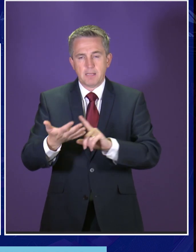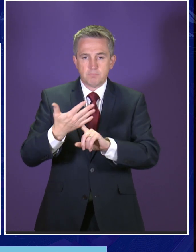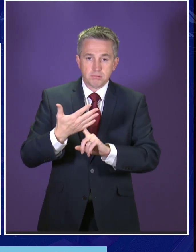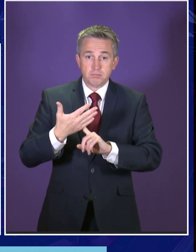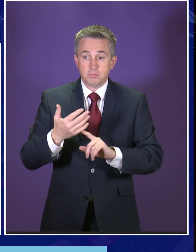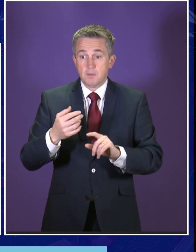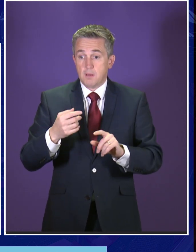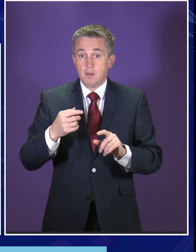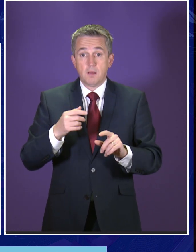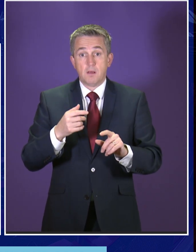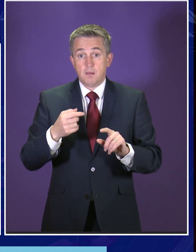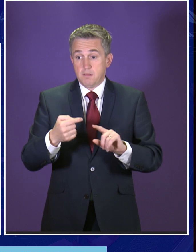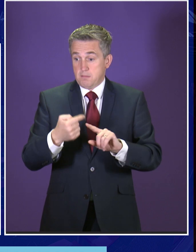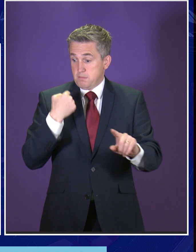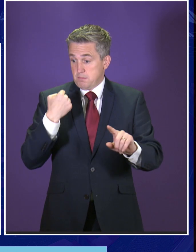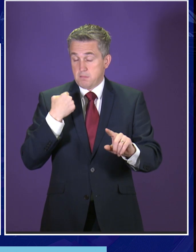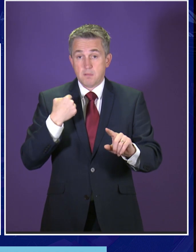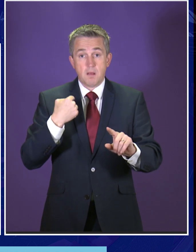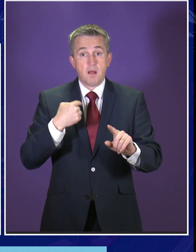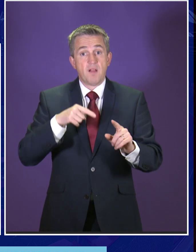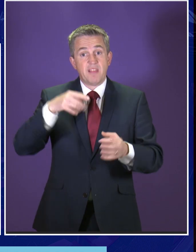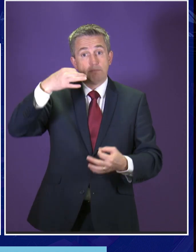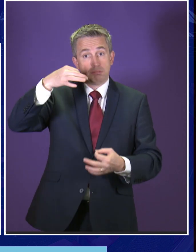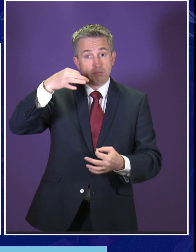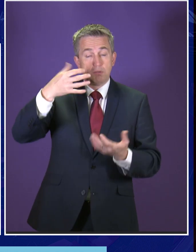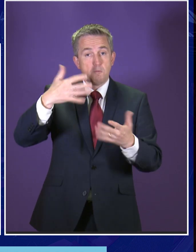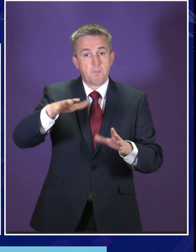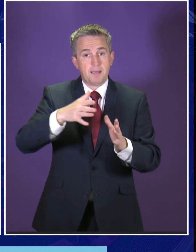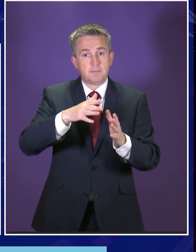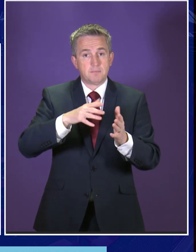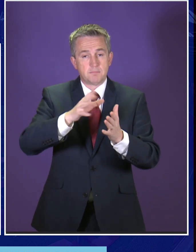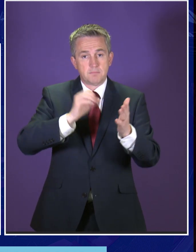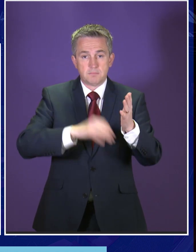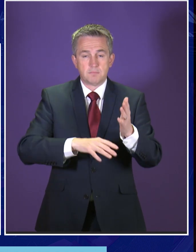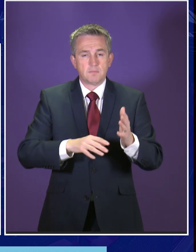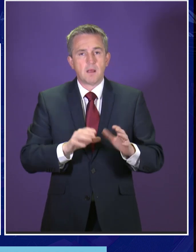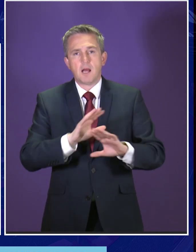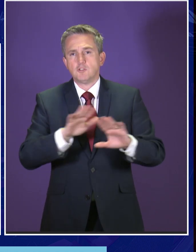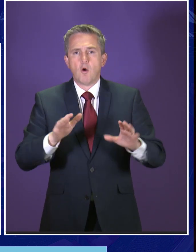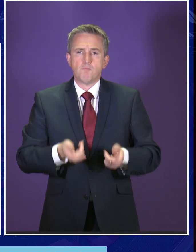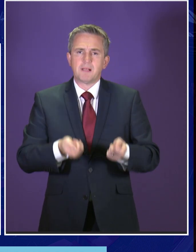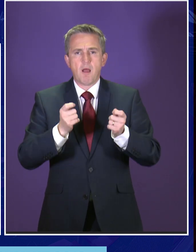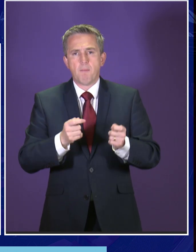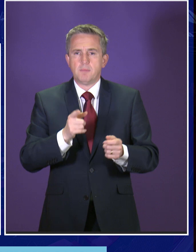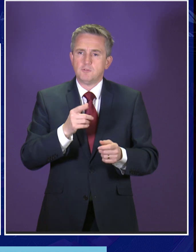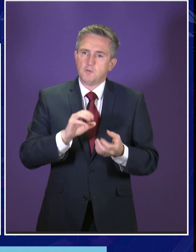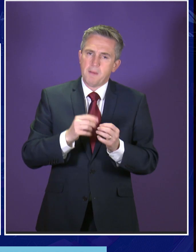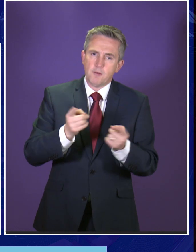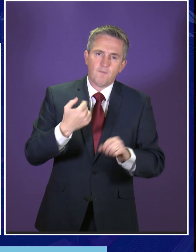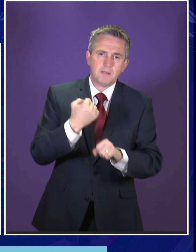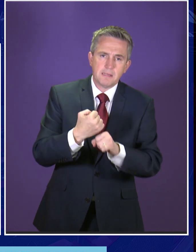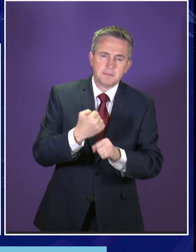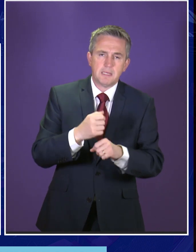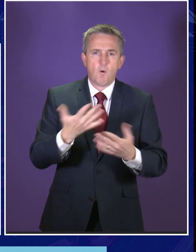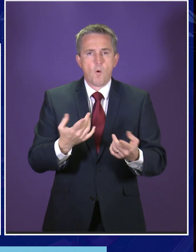this year, that the legal fiction of terra nullius was formally overturned. I say this not as a guilt trip or an apportion